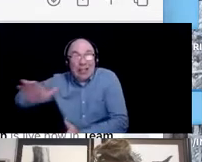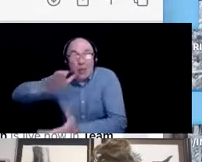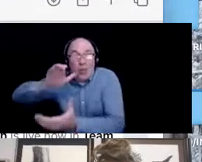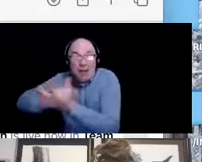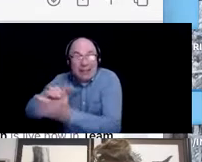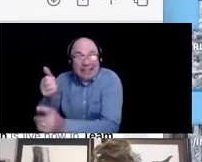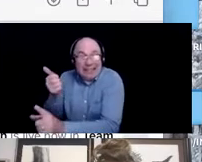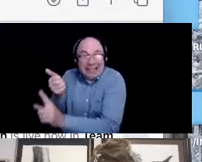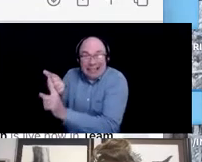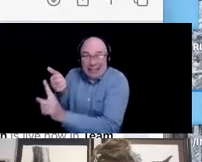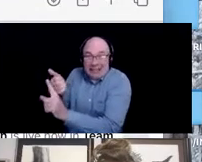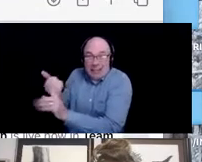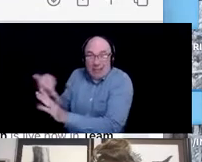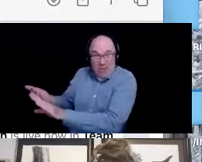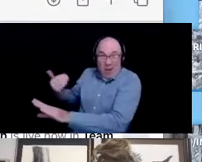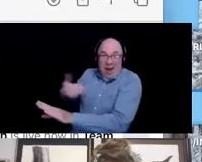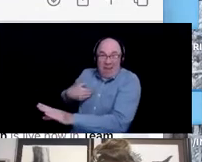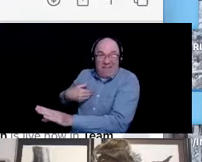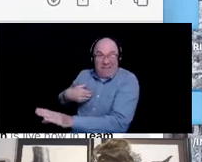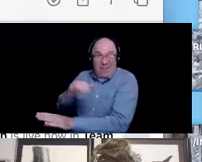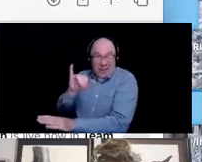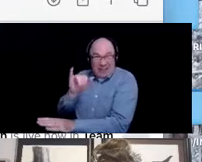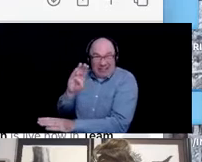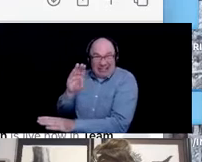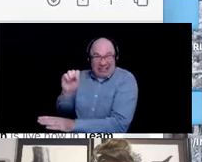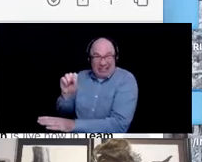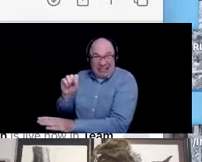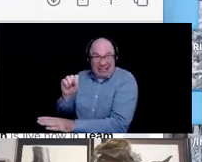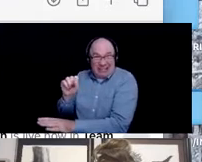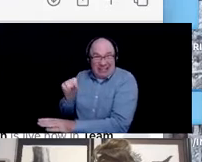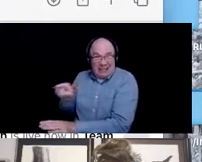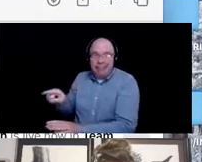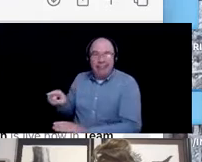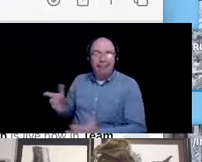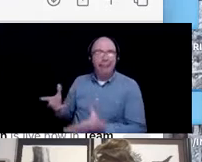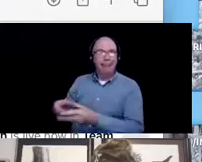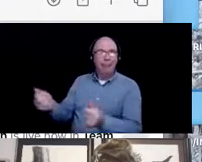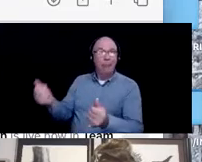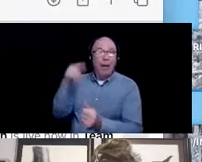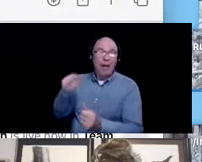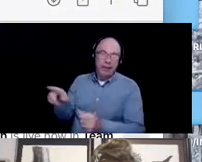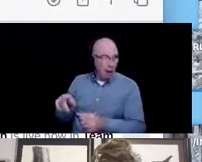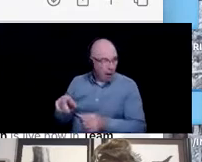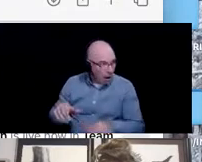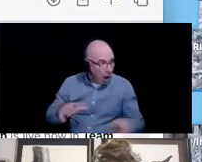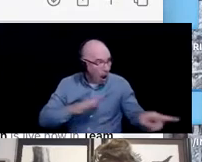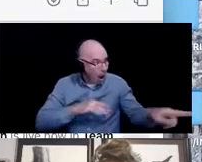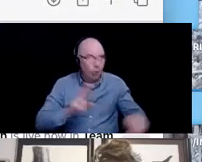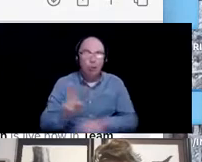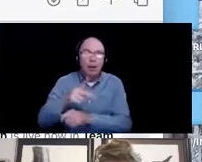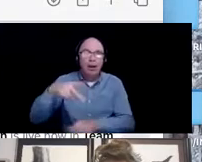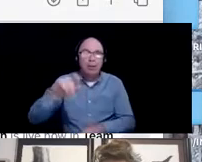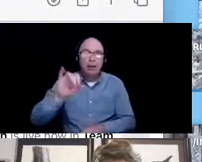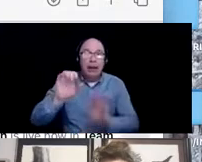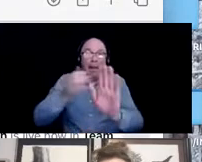had irritable bowel disease, also no longer deals with it because of Plexus products. And to top the story